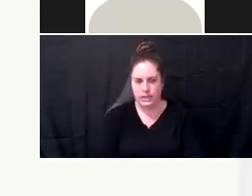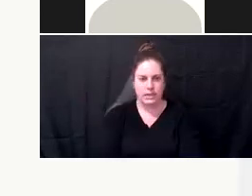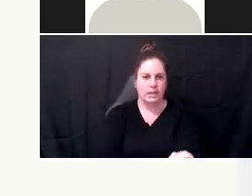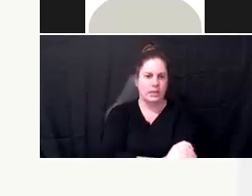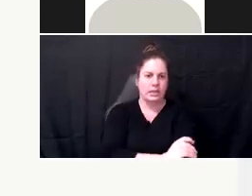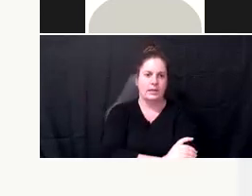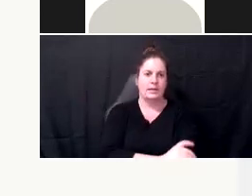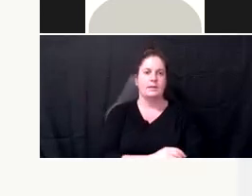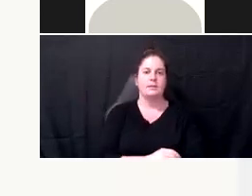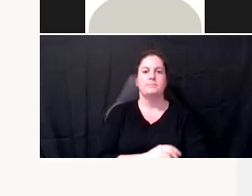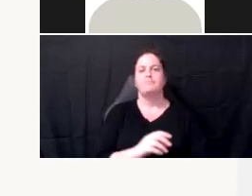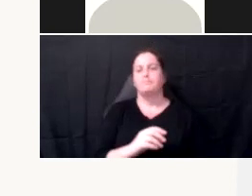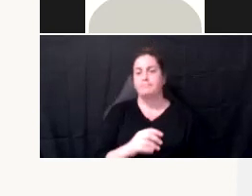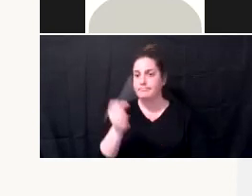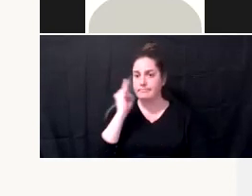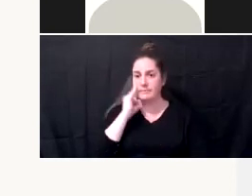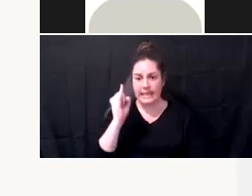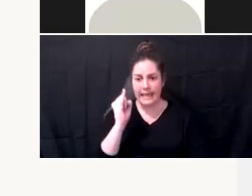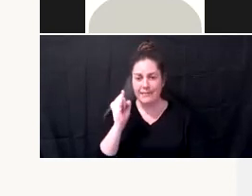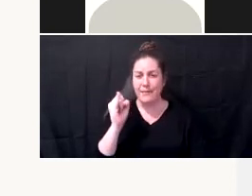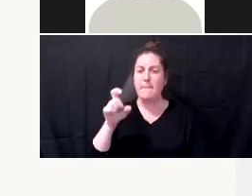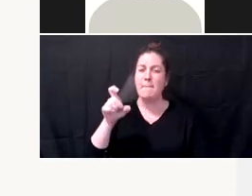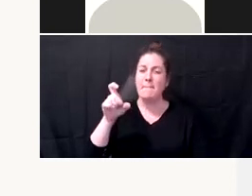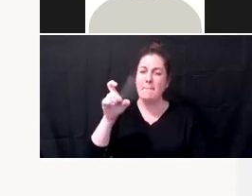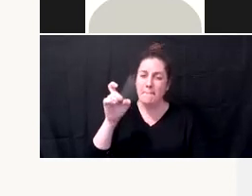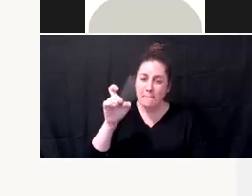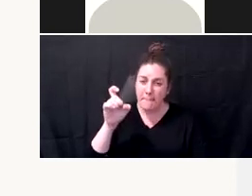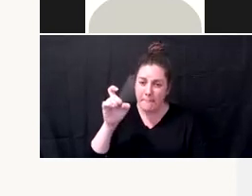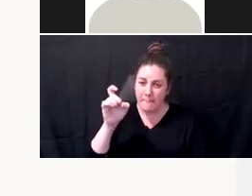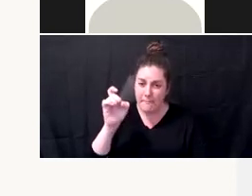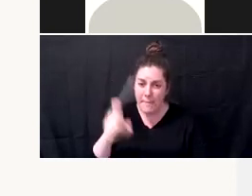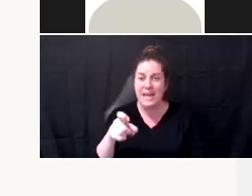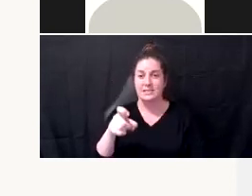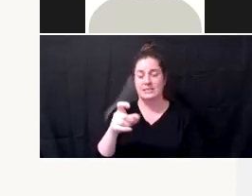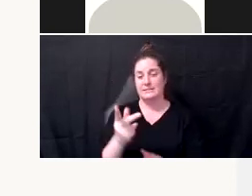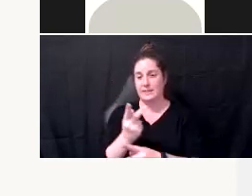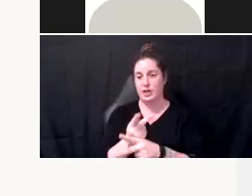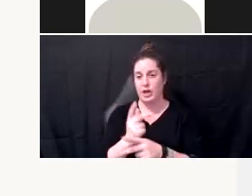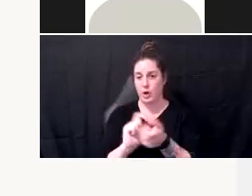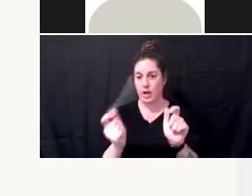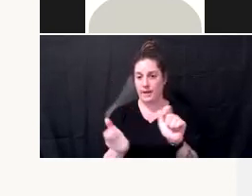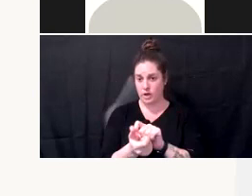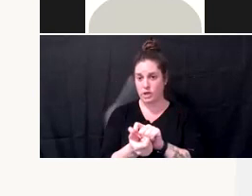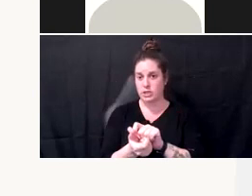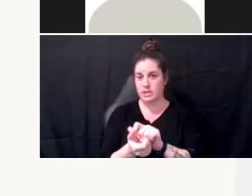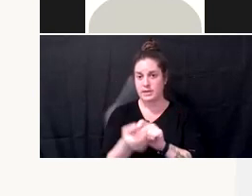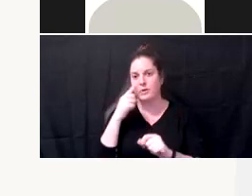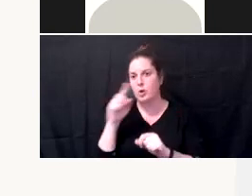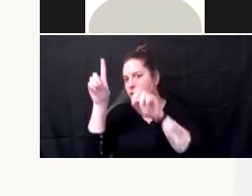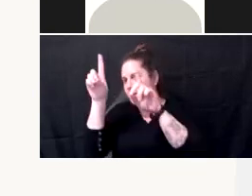no worries, if you have to do a conversion like on an exam,